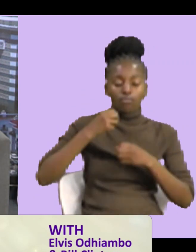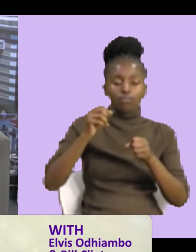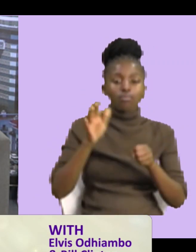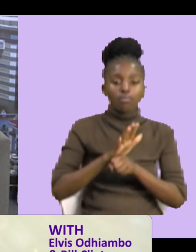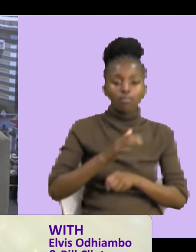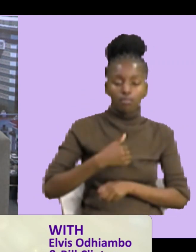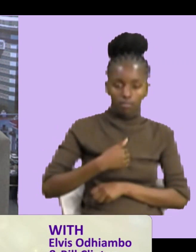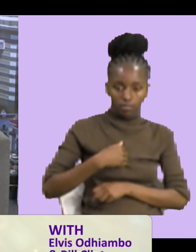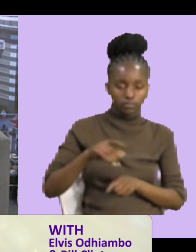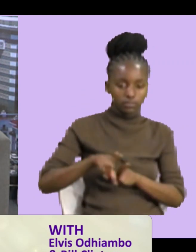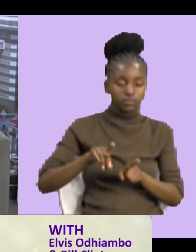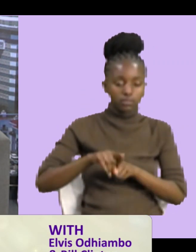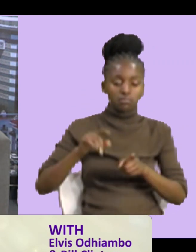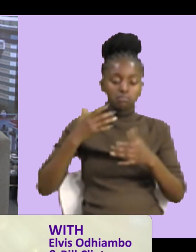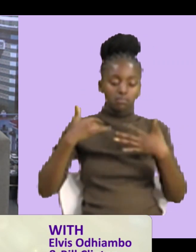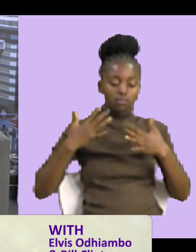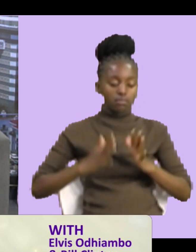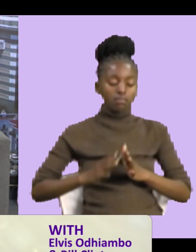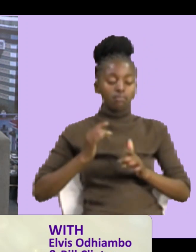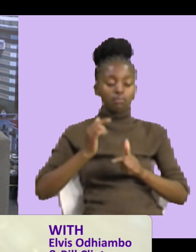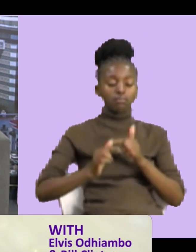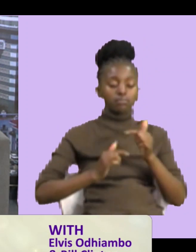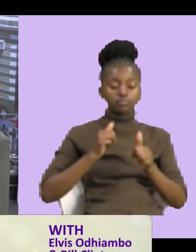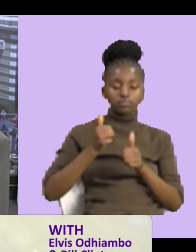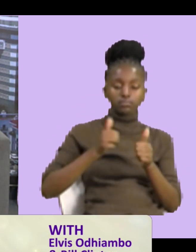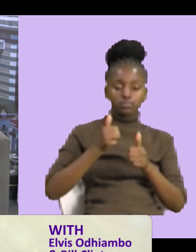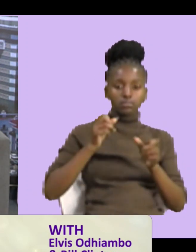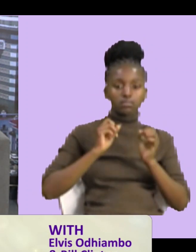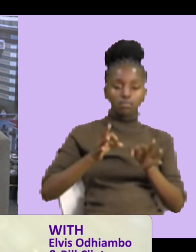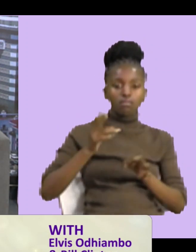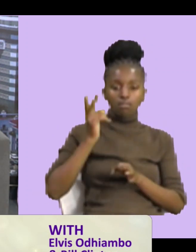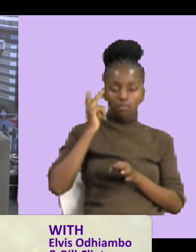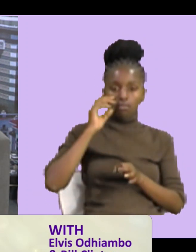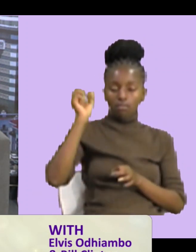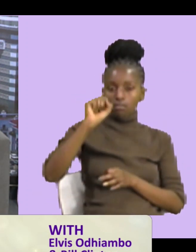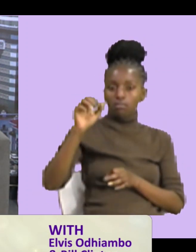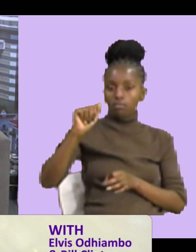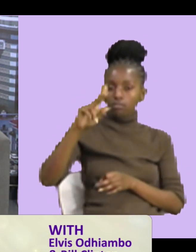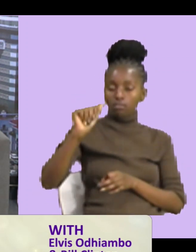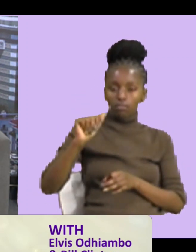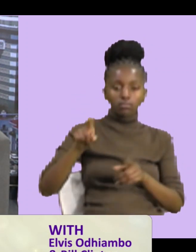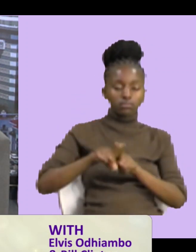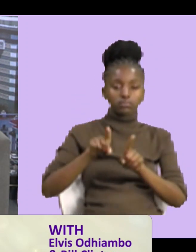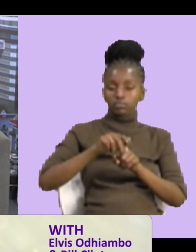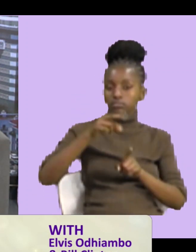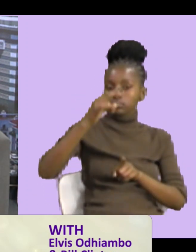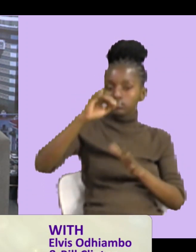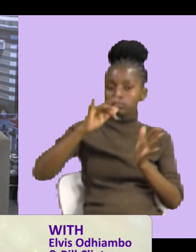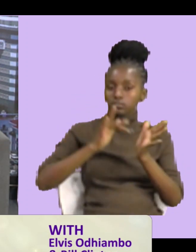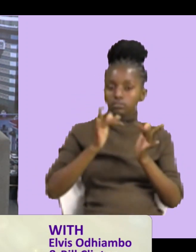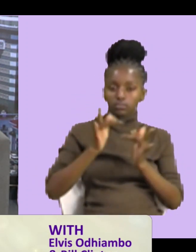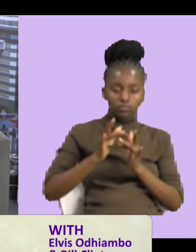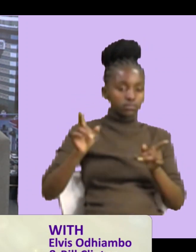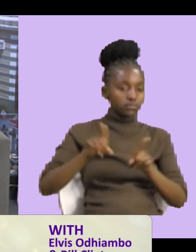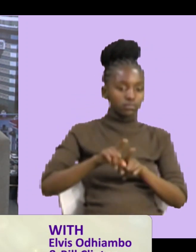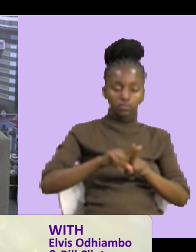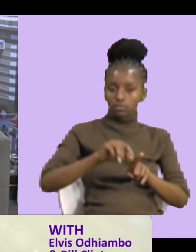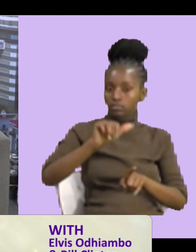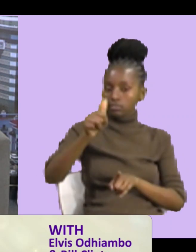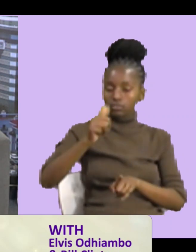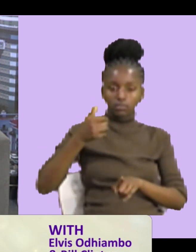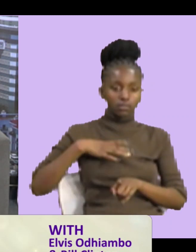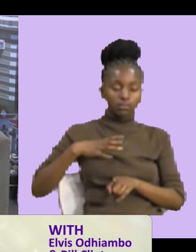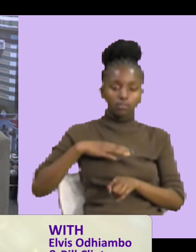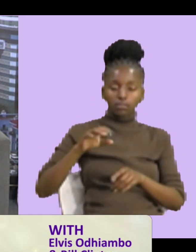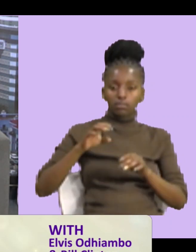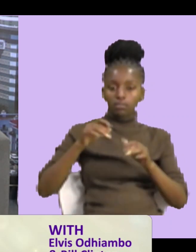Their players are doing really well. When you look at how Saka is doing really well up front with the likes of Jesus, the captain Odegaard stepping